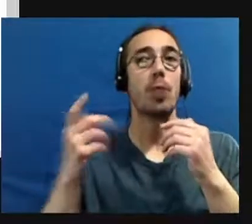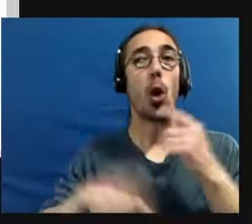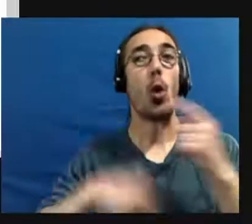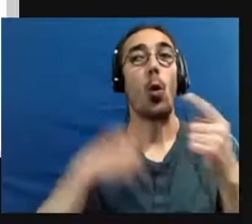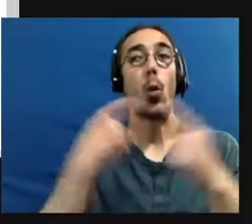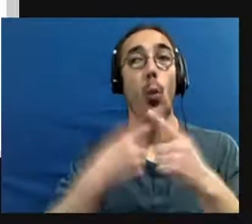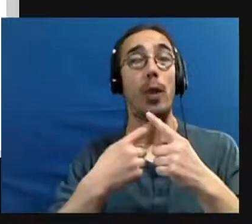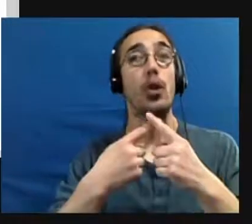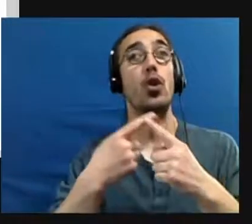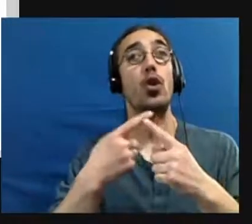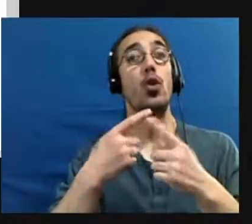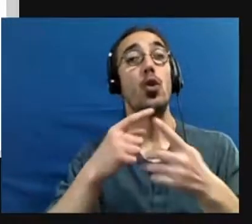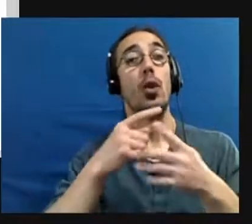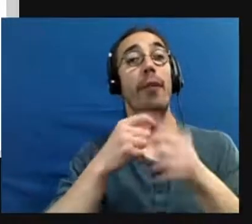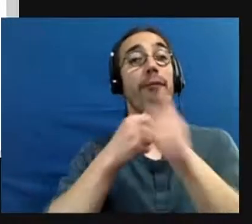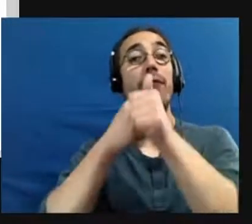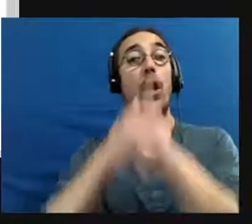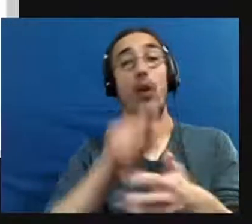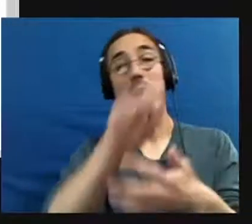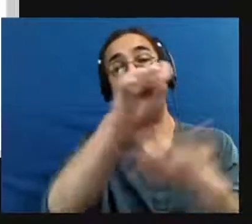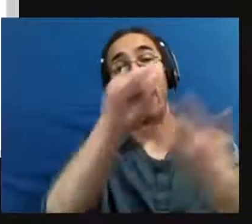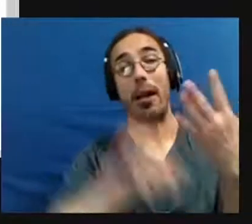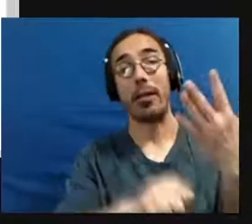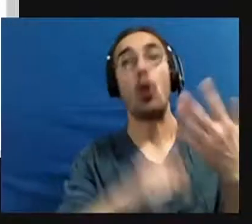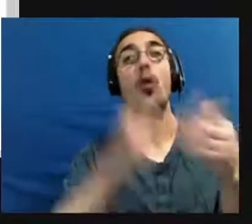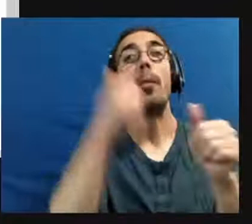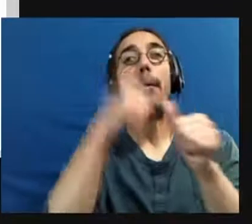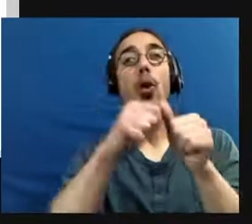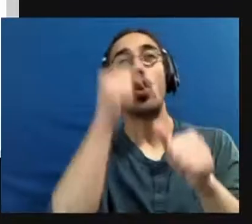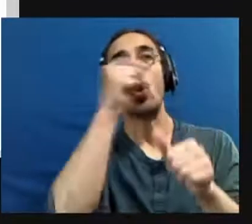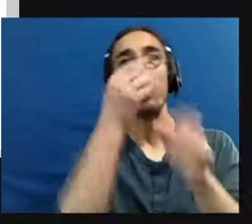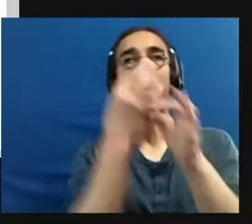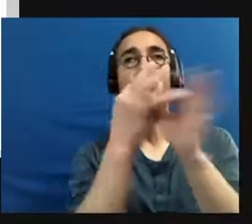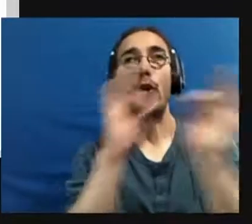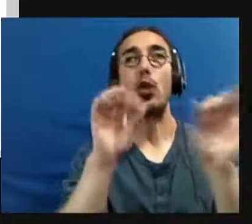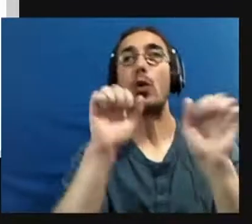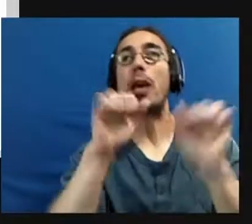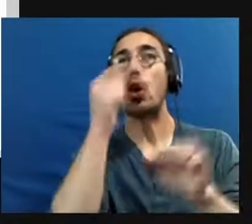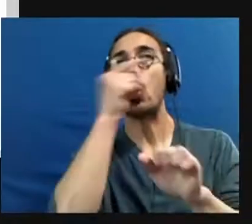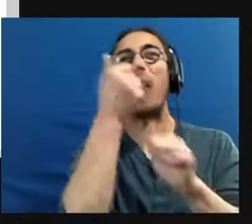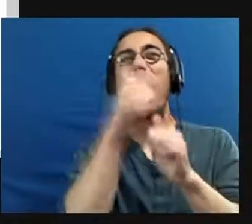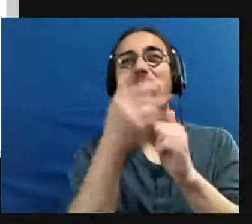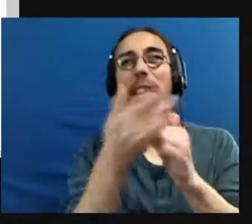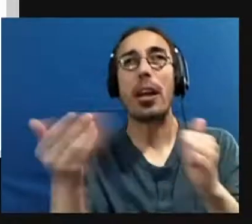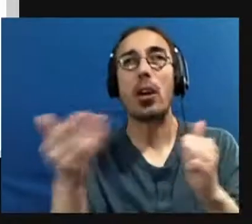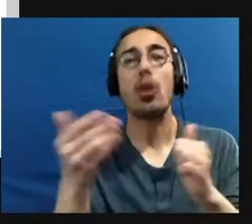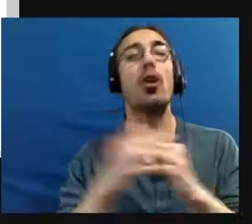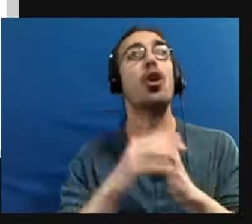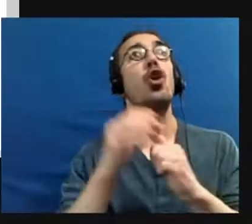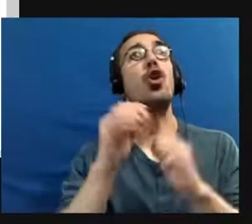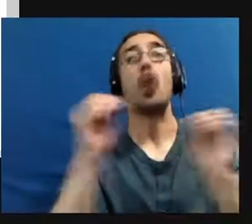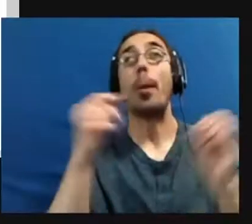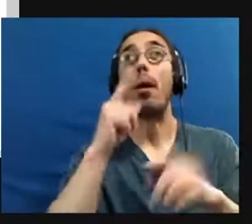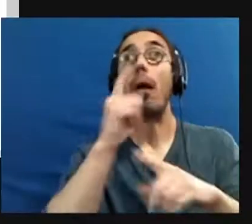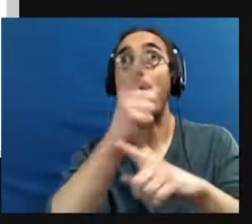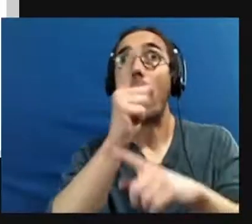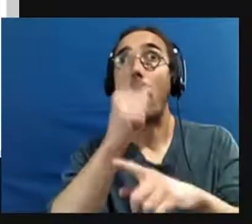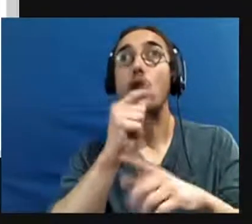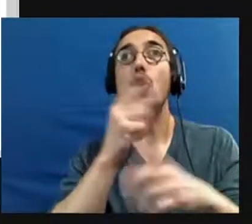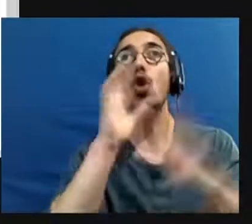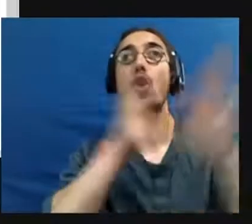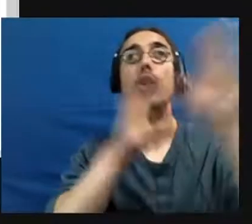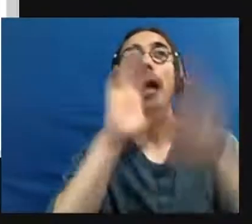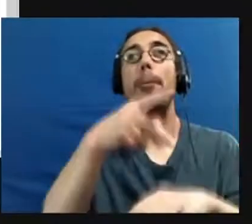S's, please just remember that Google is free. You can just Google anything. Like there's no one watching you saying like, hey, you looked up too much stuff today. All